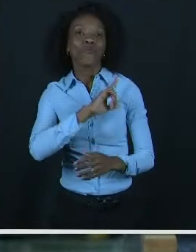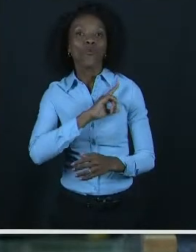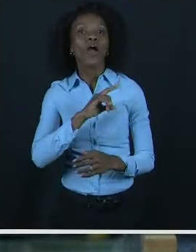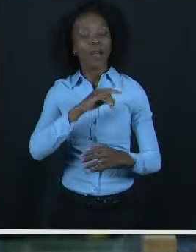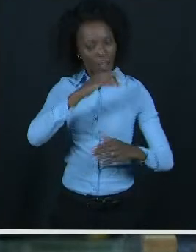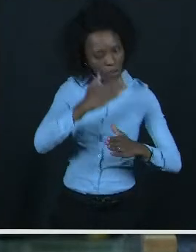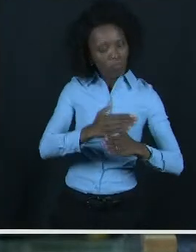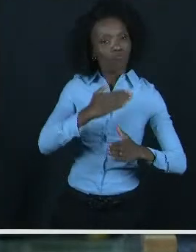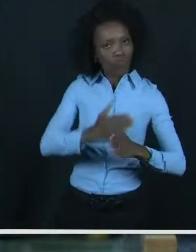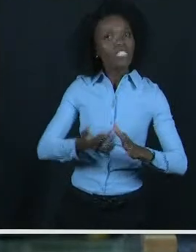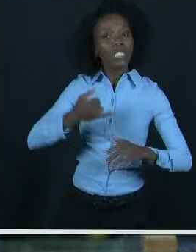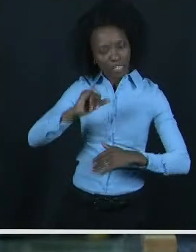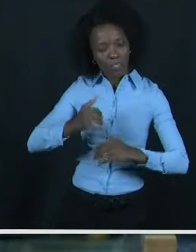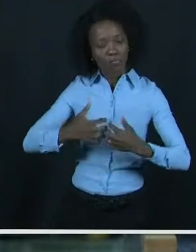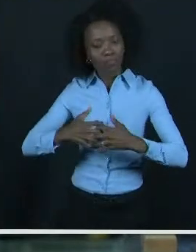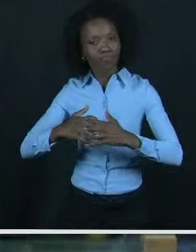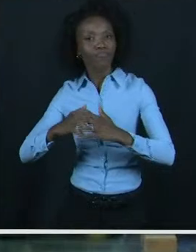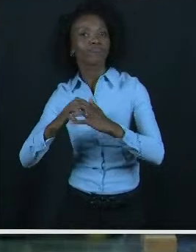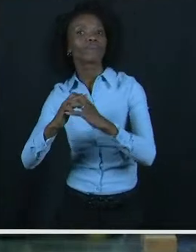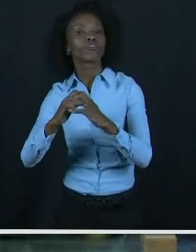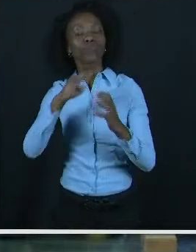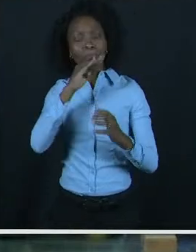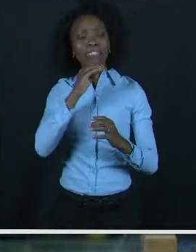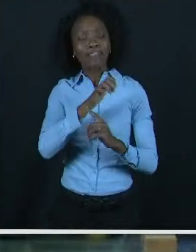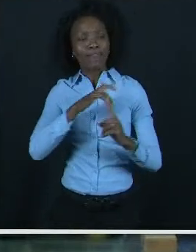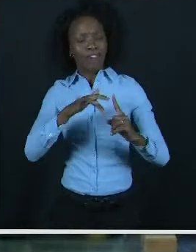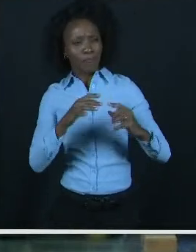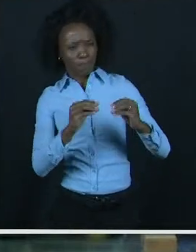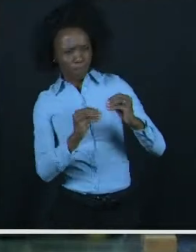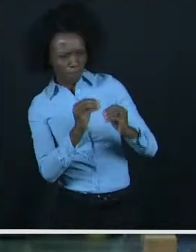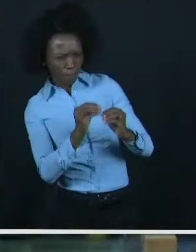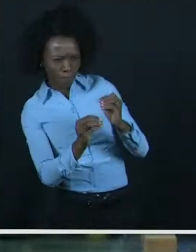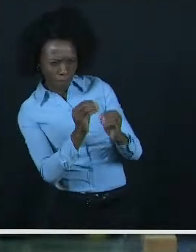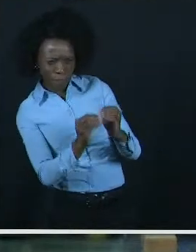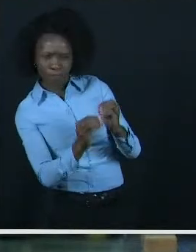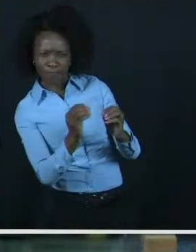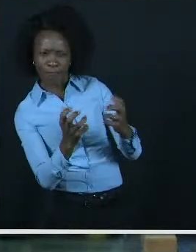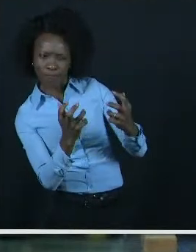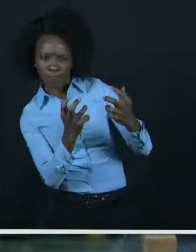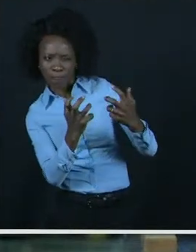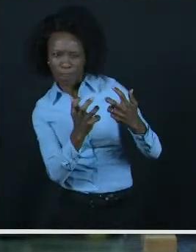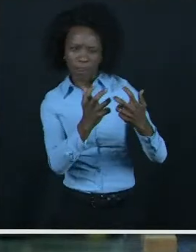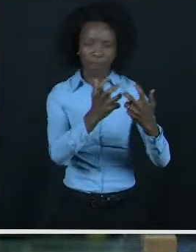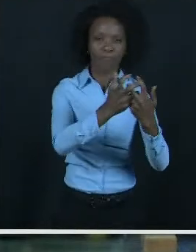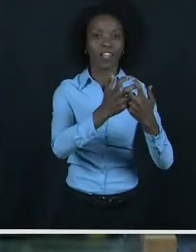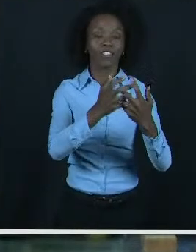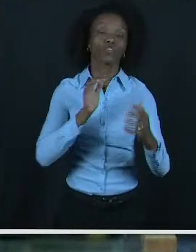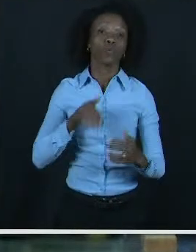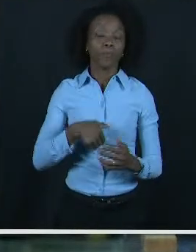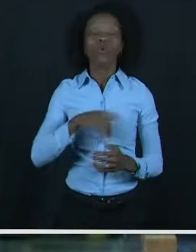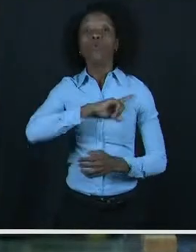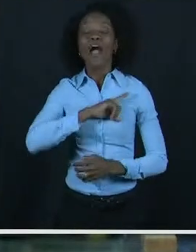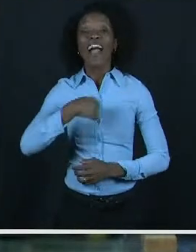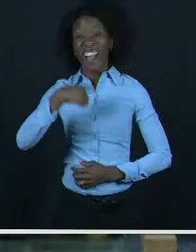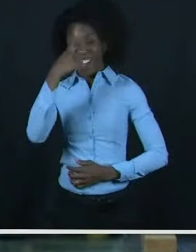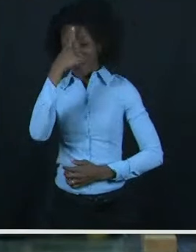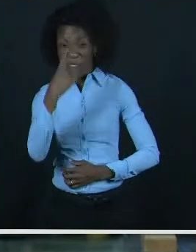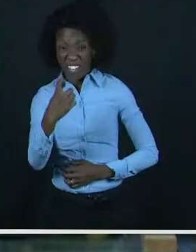in progress. I firmly believe that empowering